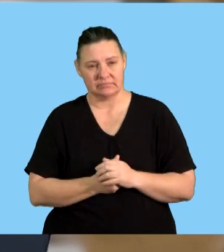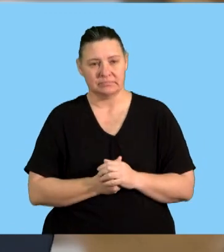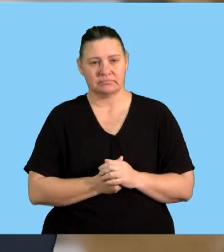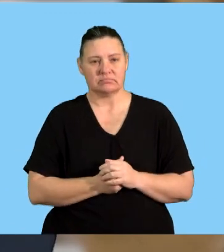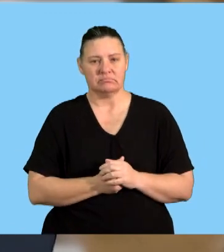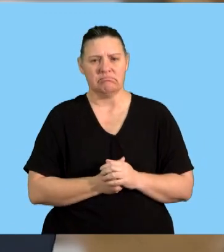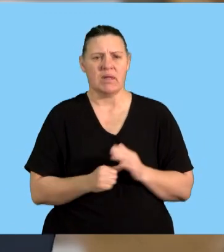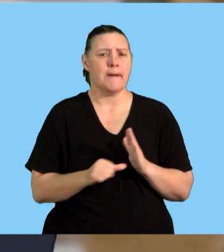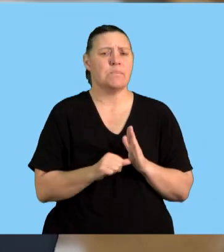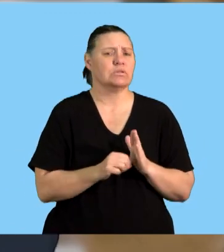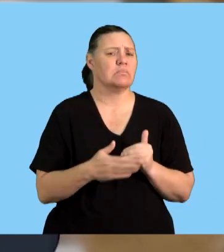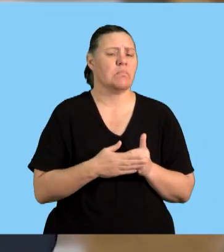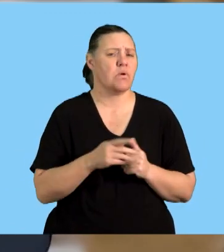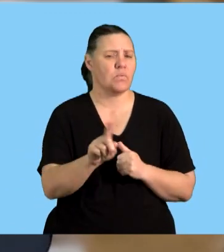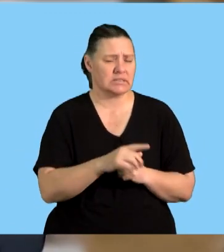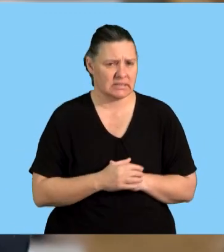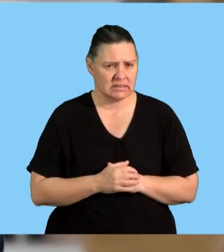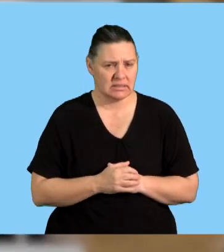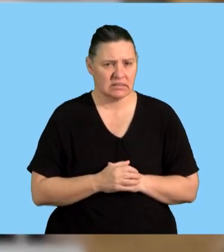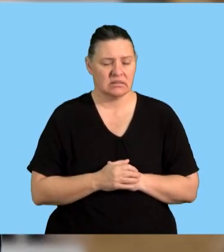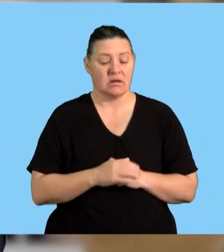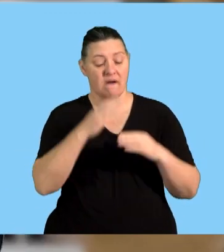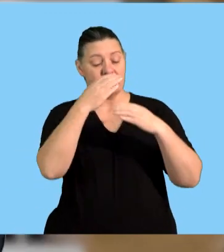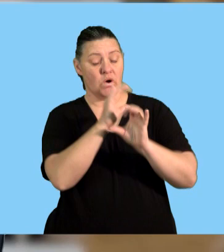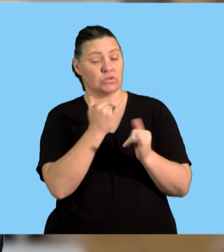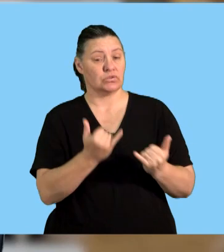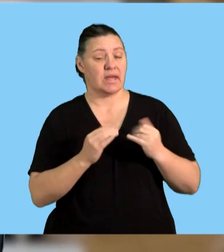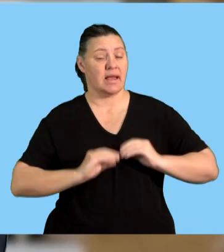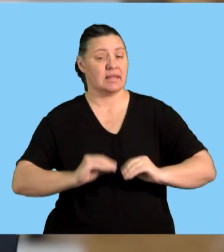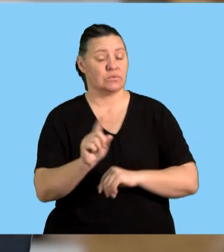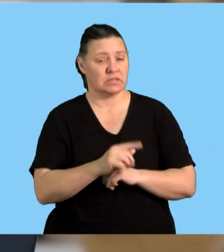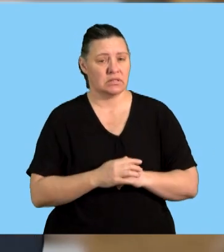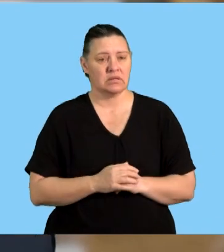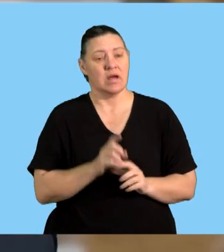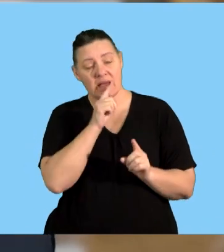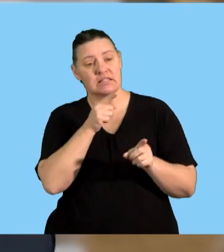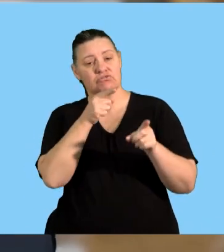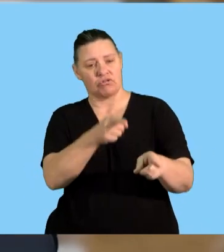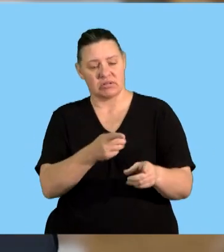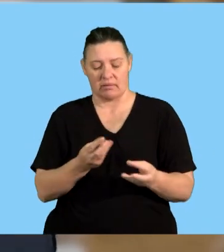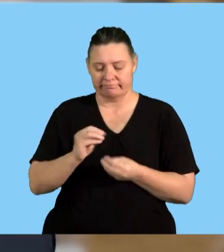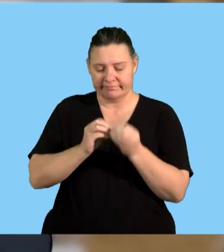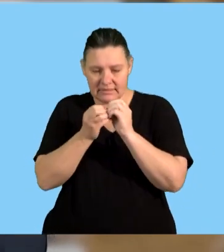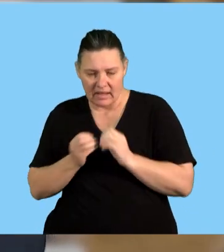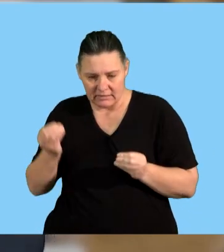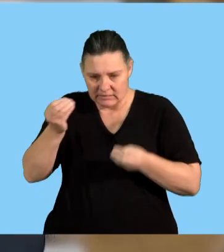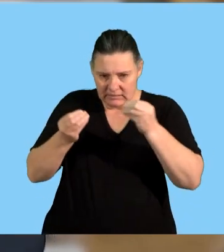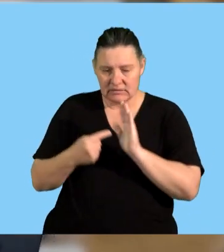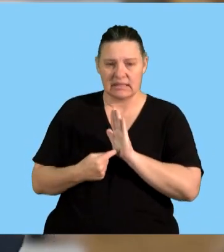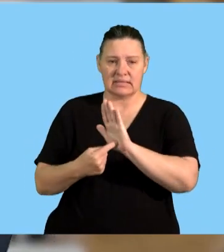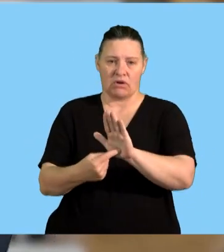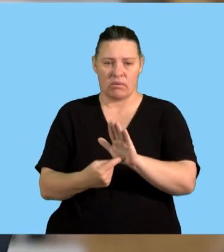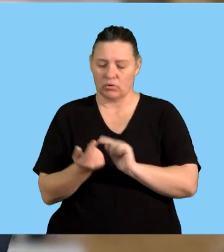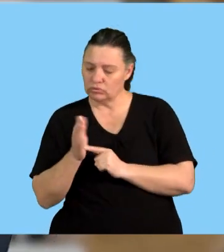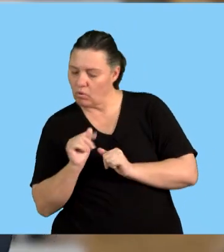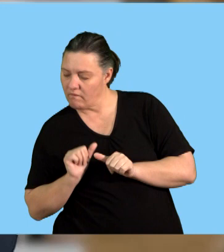Now, what else is important, right? As I've indicated, the focus of today's lesson is the instruction and assembly diagrams.